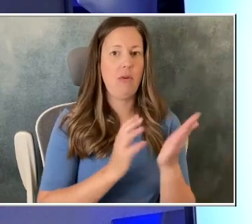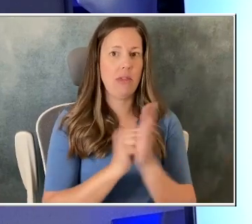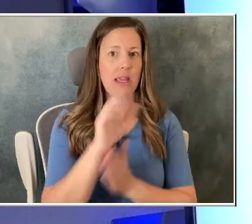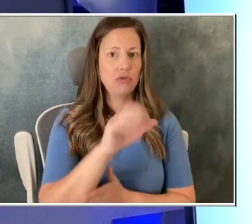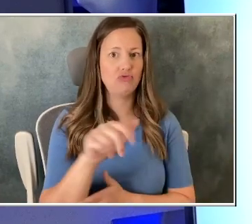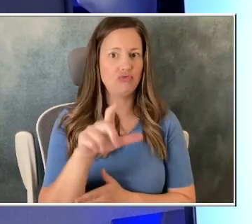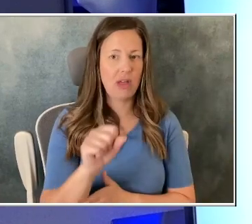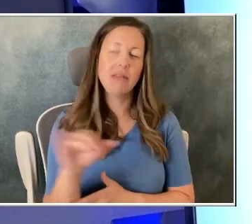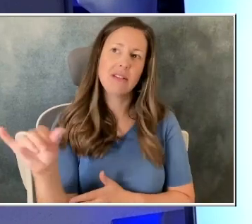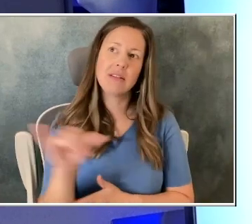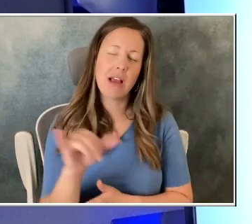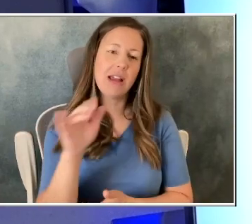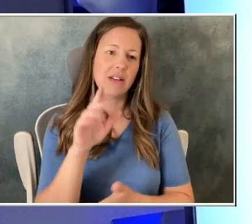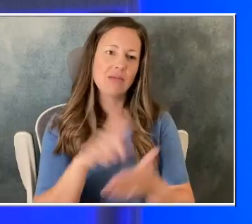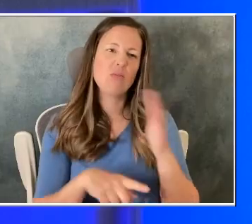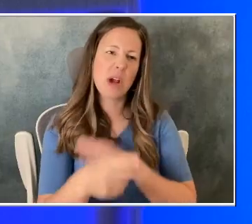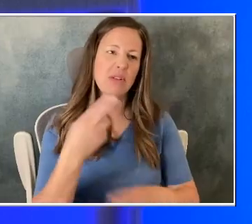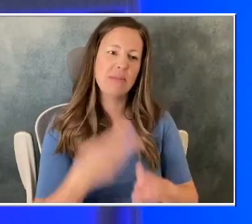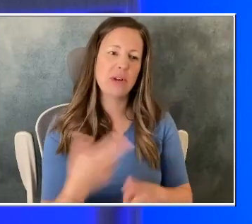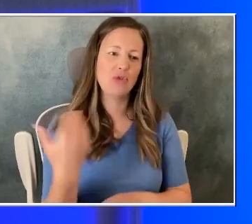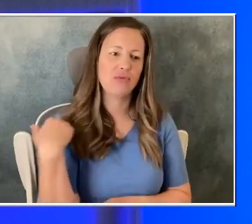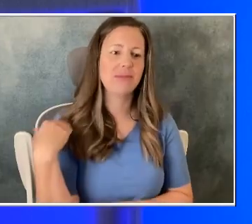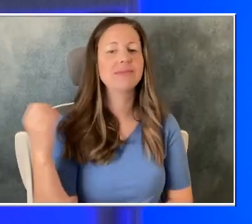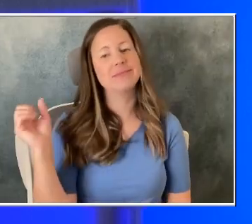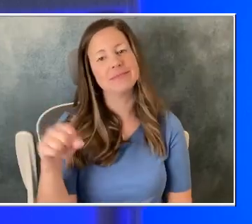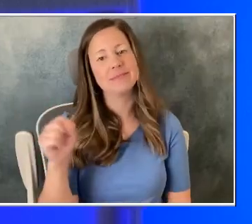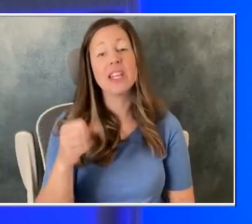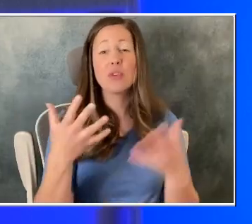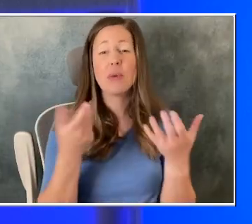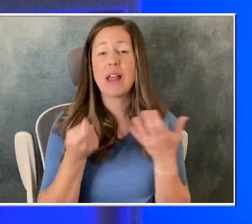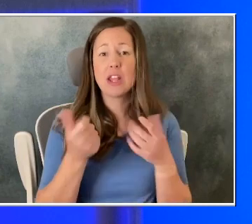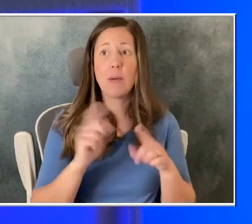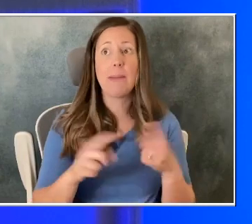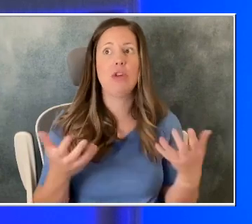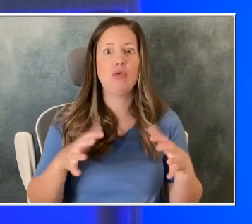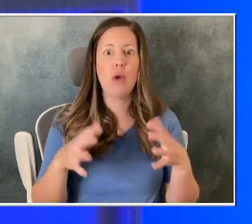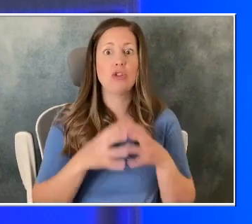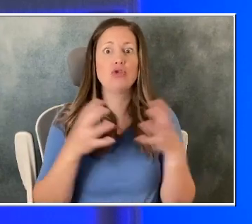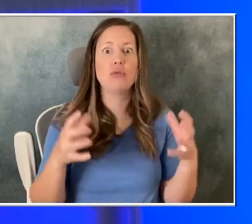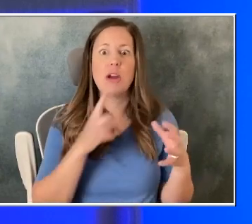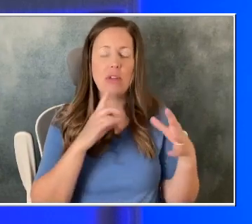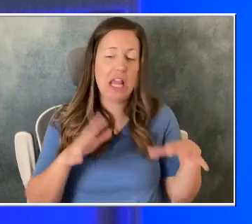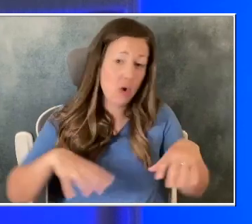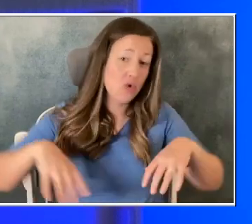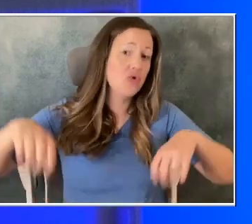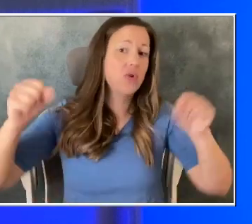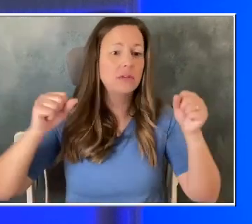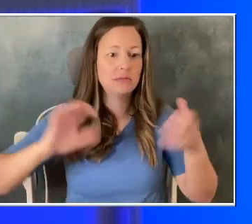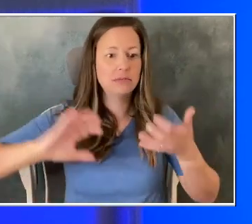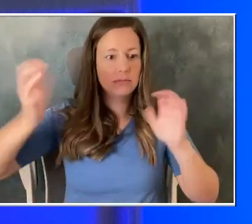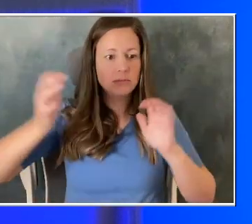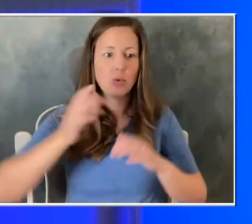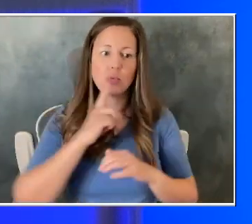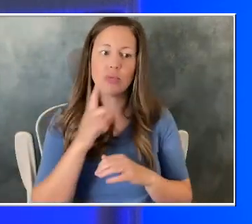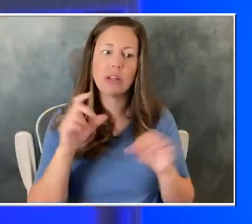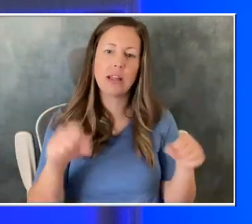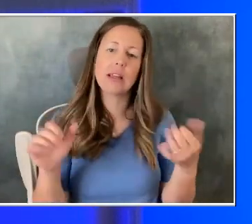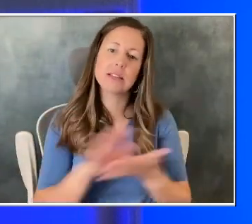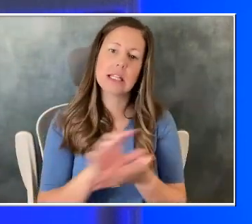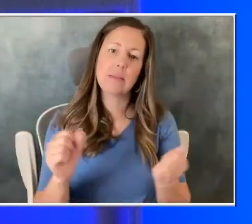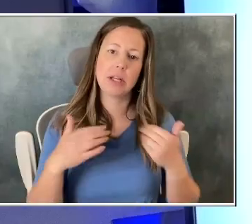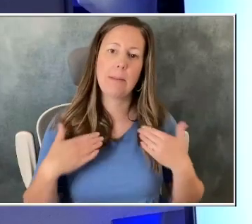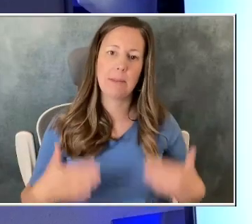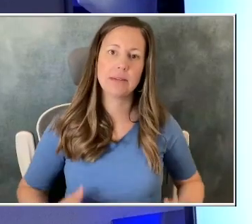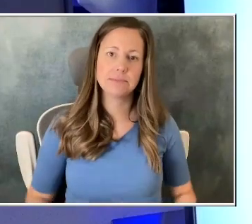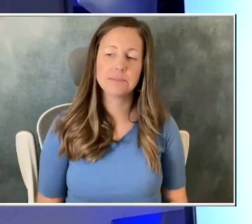were saying earlier. Yes, and that you want a little bit, but you don't want too much. You don't want it to go haywire because it can damage the body.